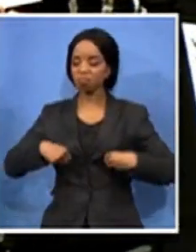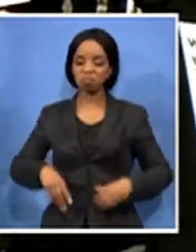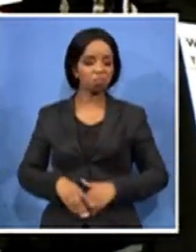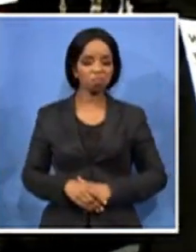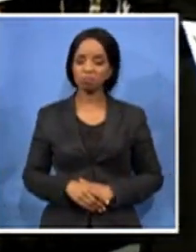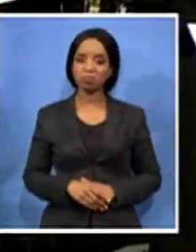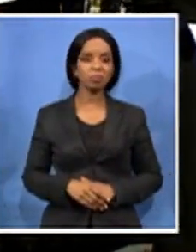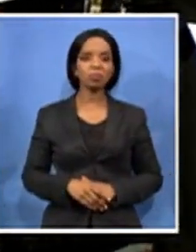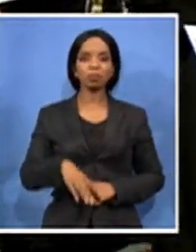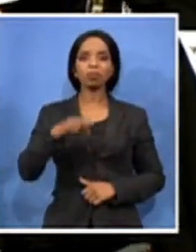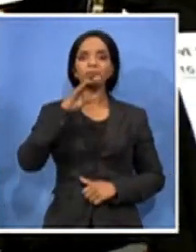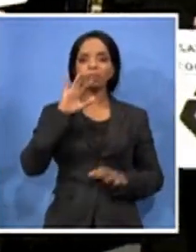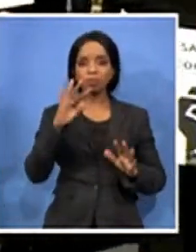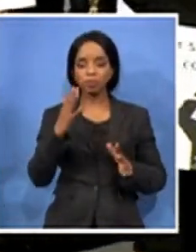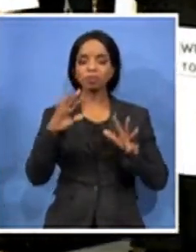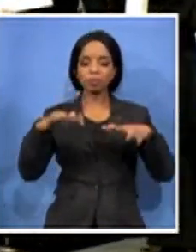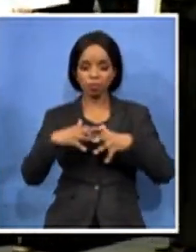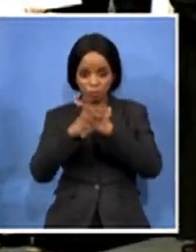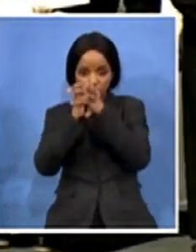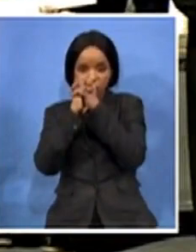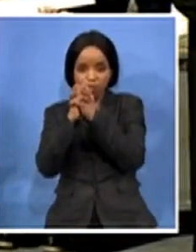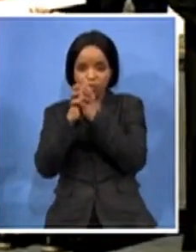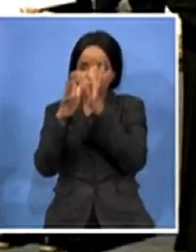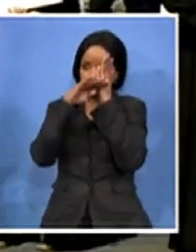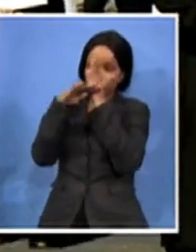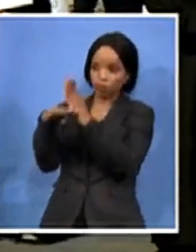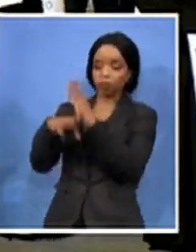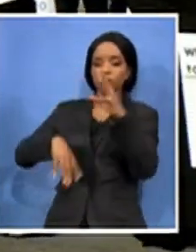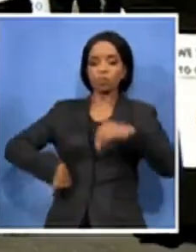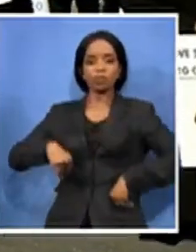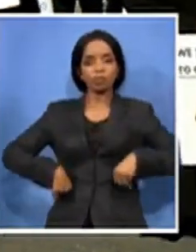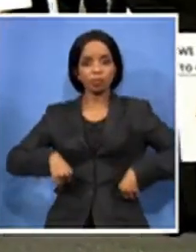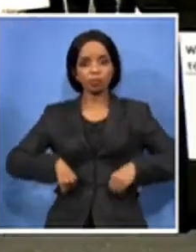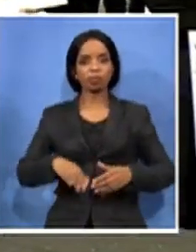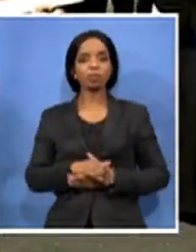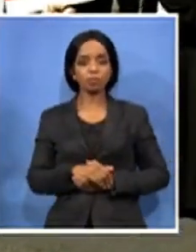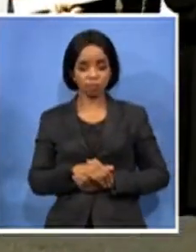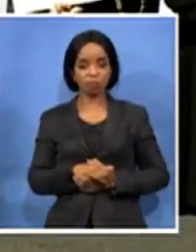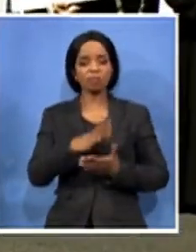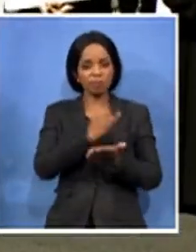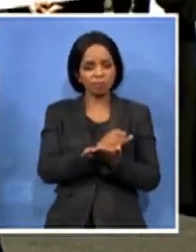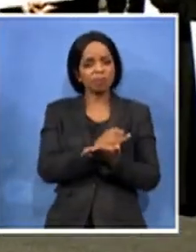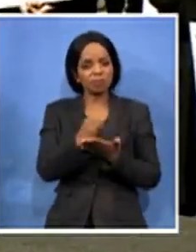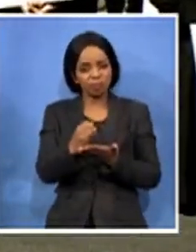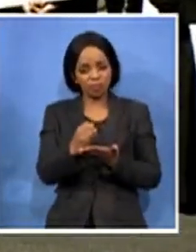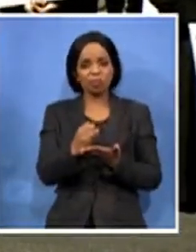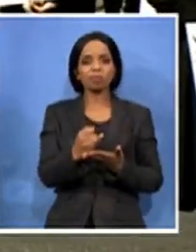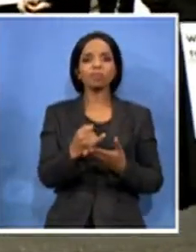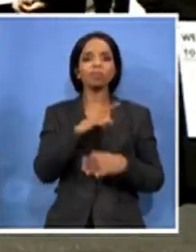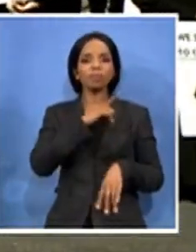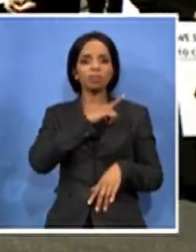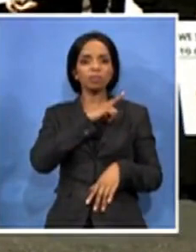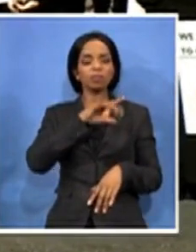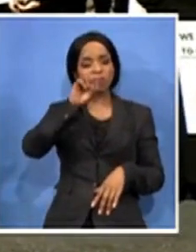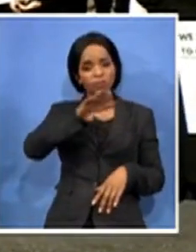and that also it is sinful in this day and age, given the context of South Africa, where so many are poor and